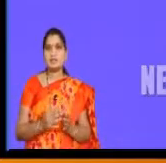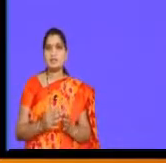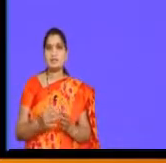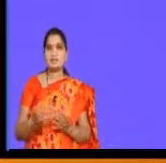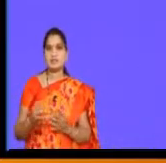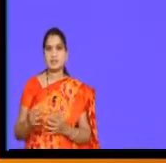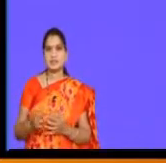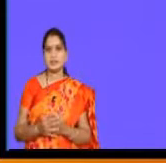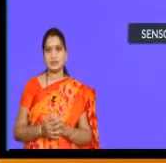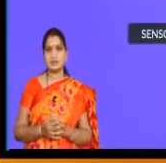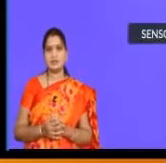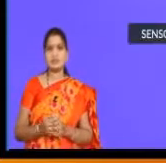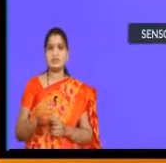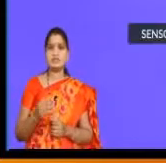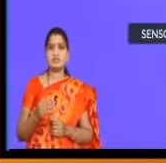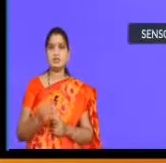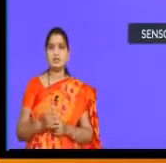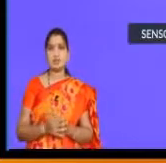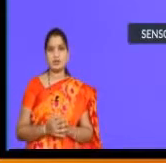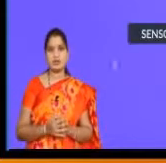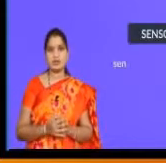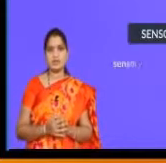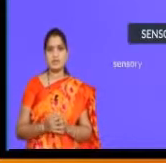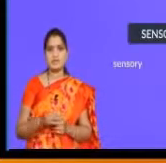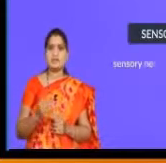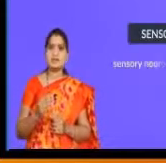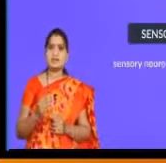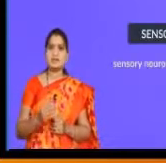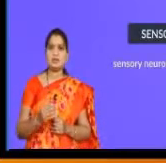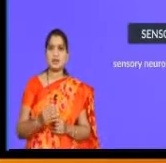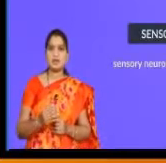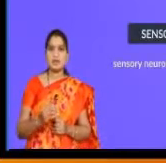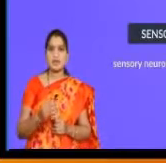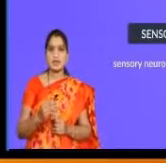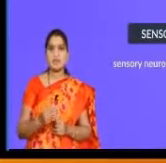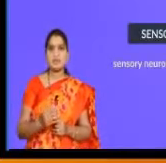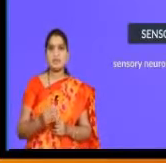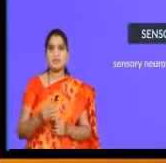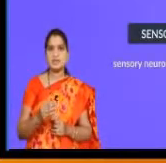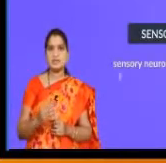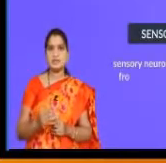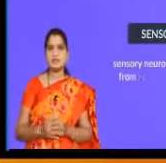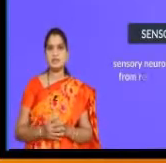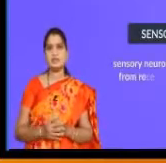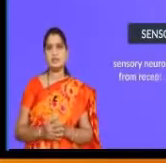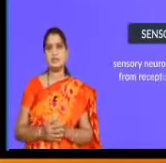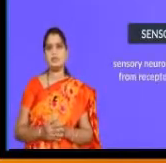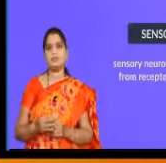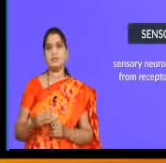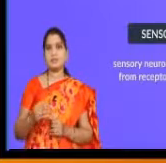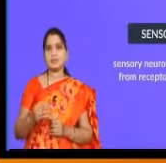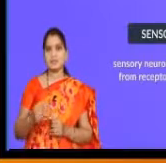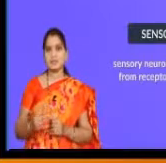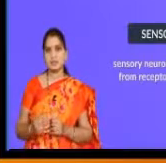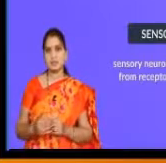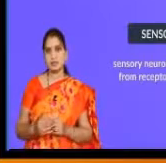yourself to improve your lifestyle in the future. You have to continue the education